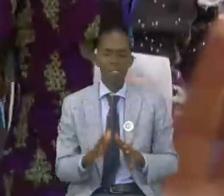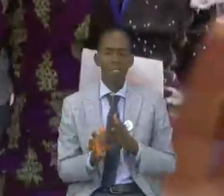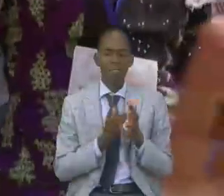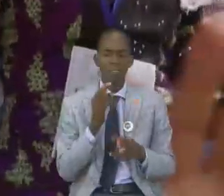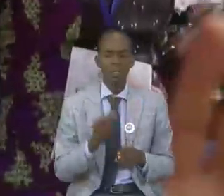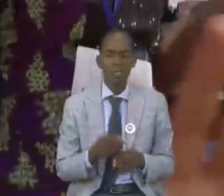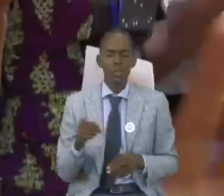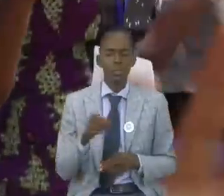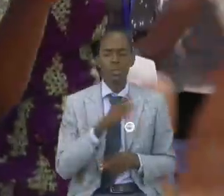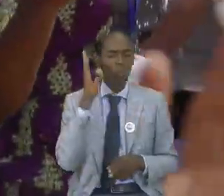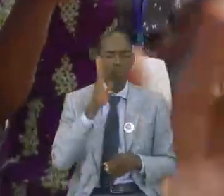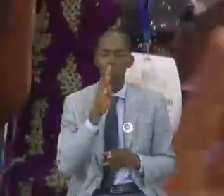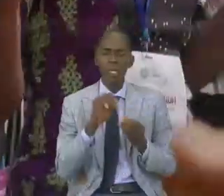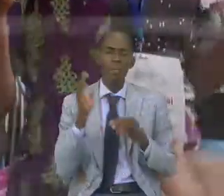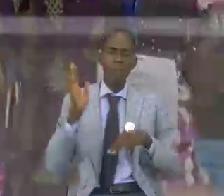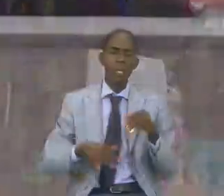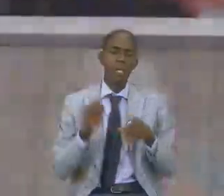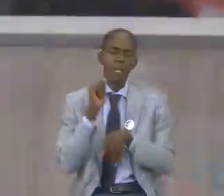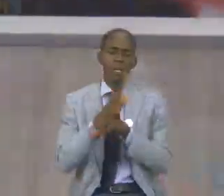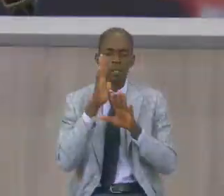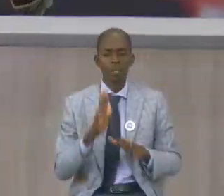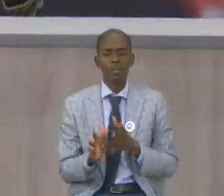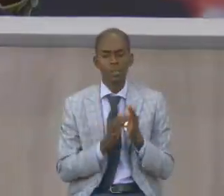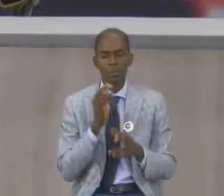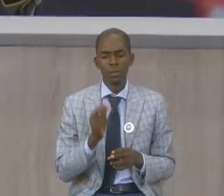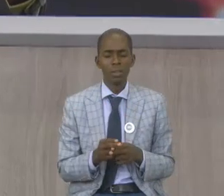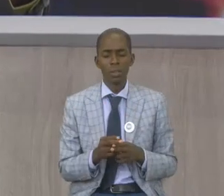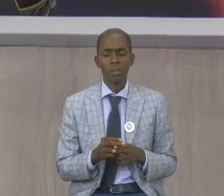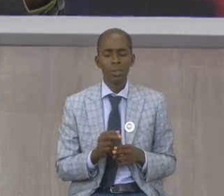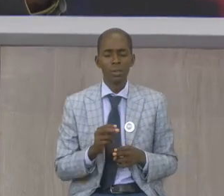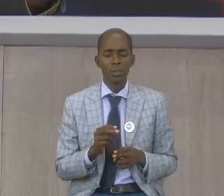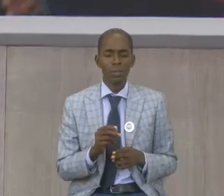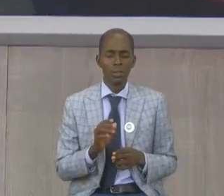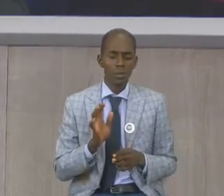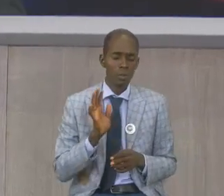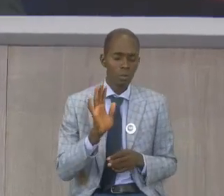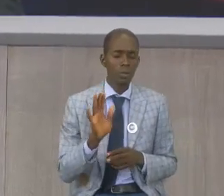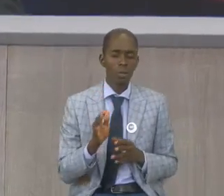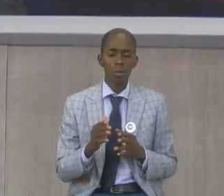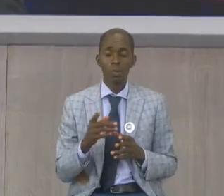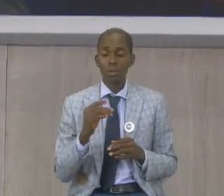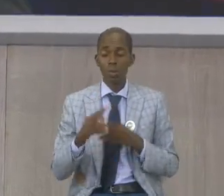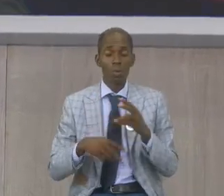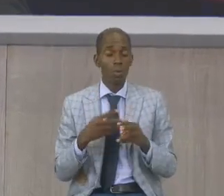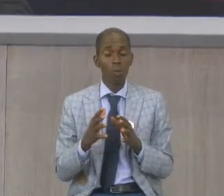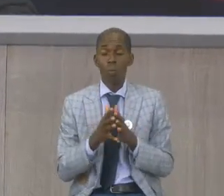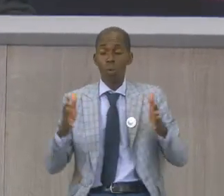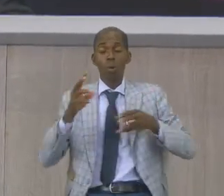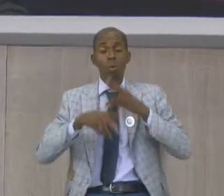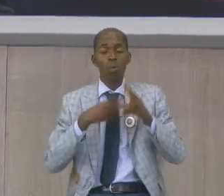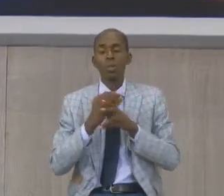be more than a conqueror. The wide world is before you.